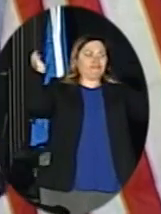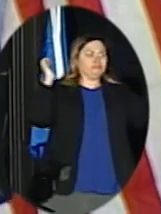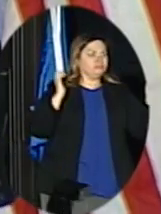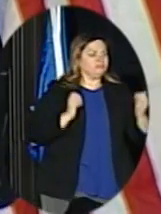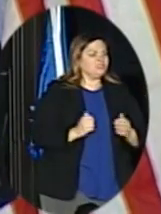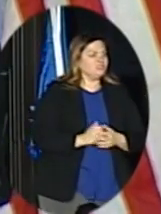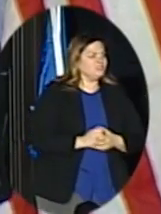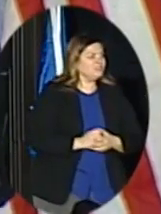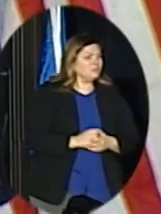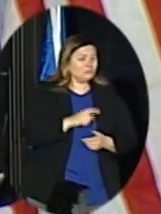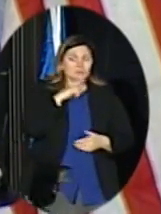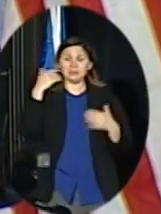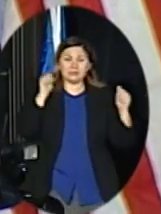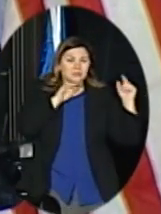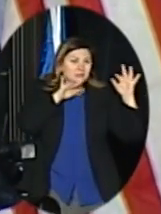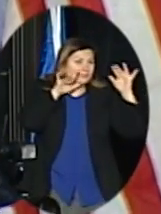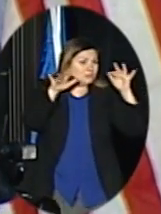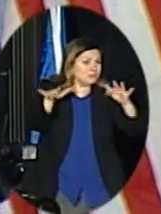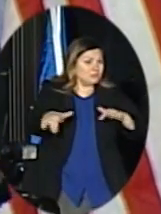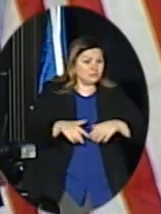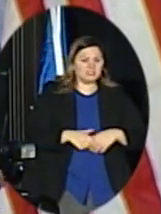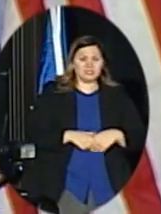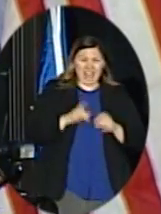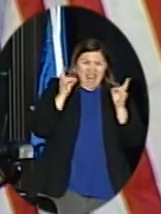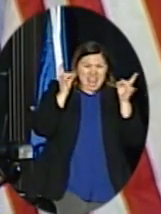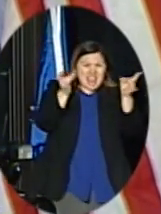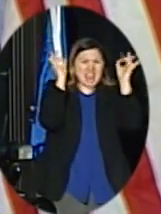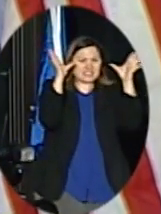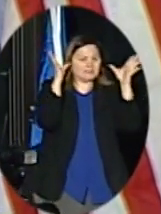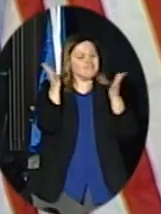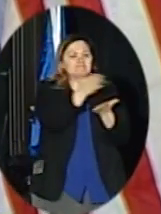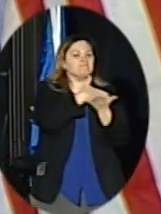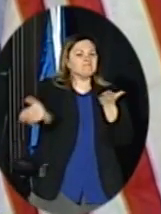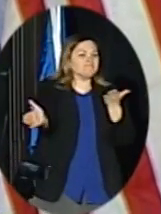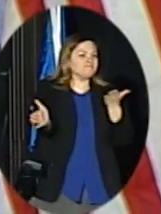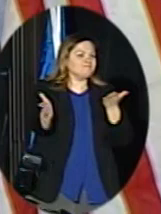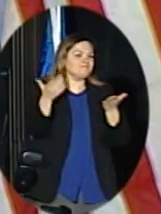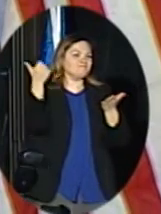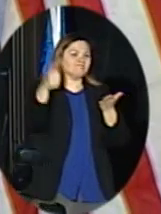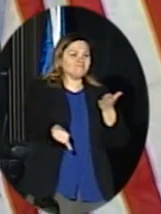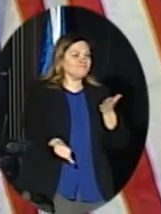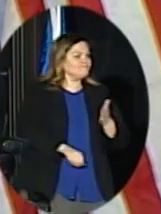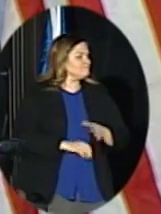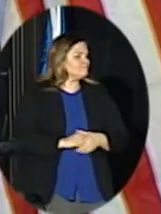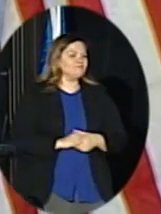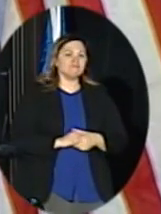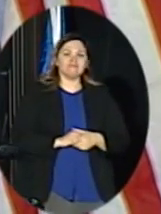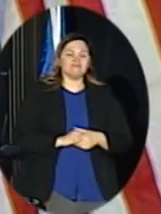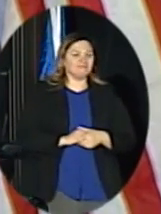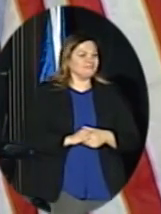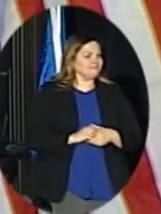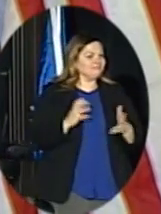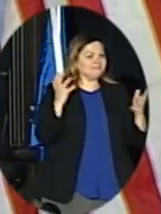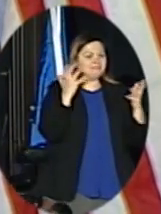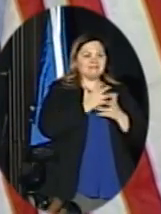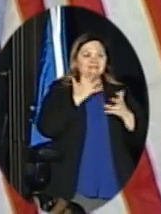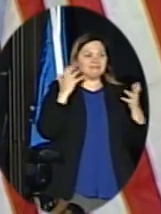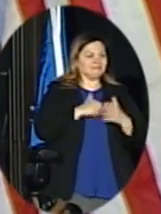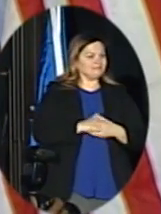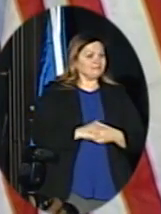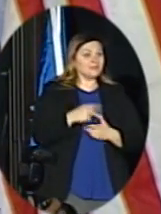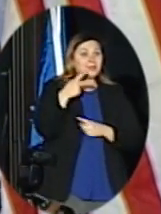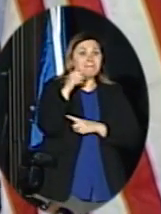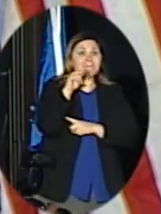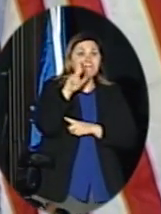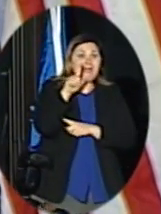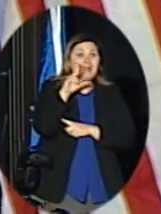reject hate, bigotry, and racism, and prove Senator Paul Wellstone's words, we all do better when